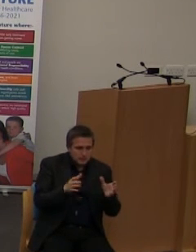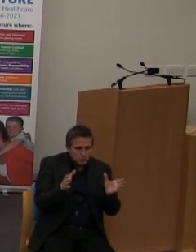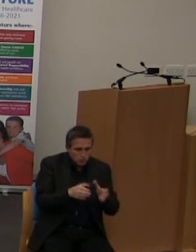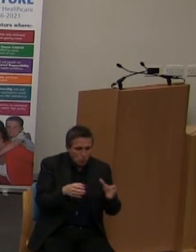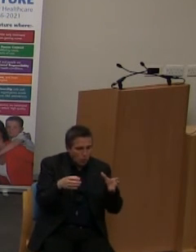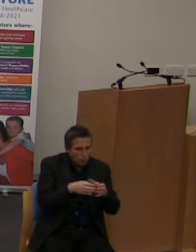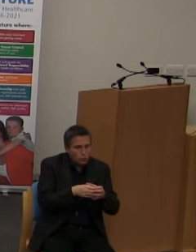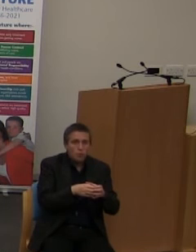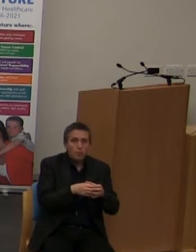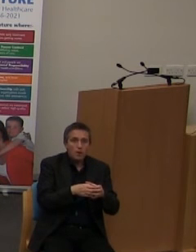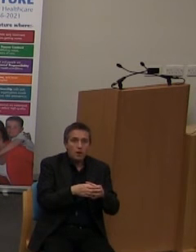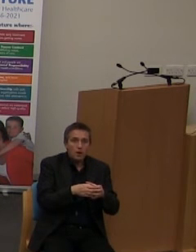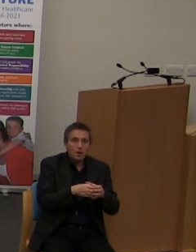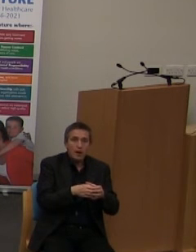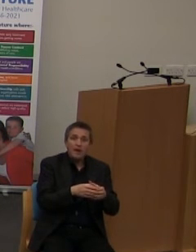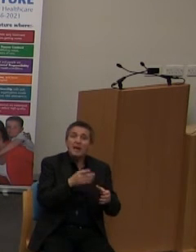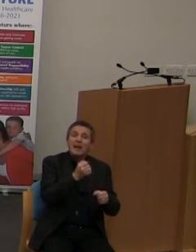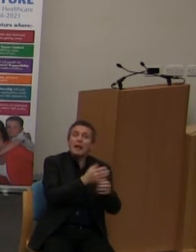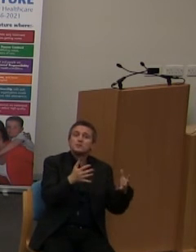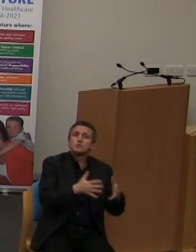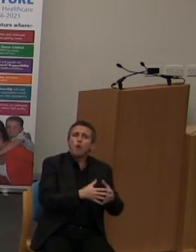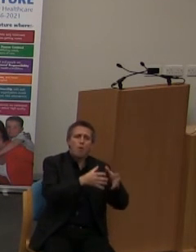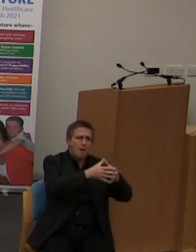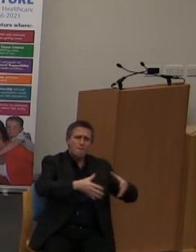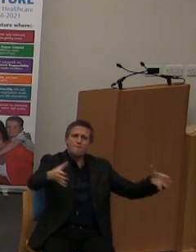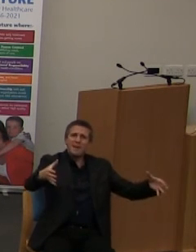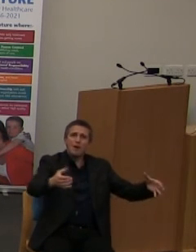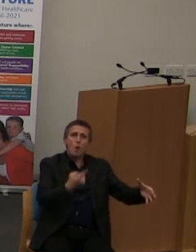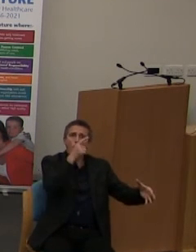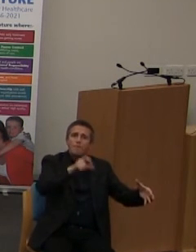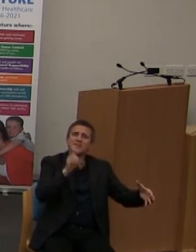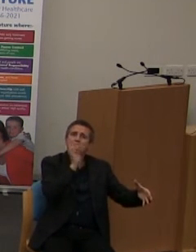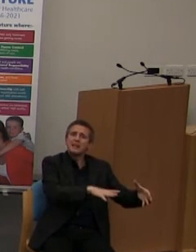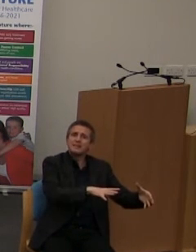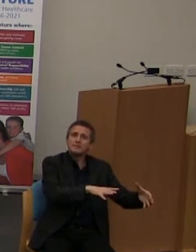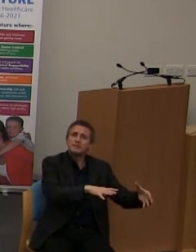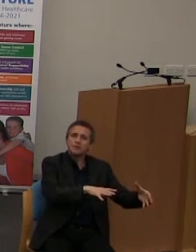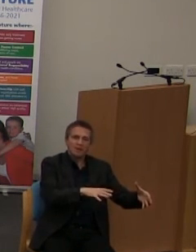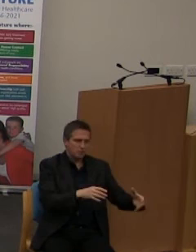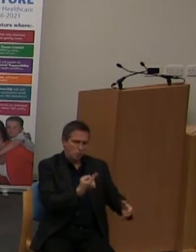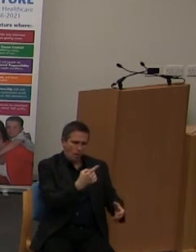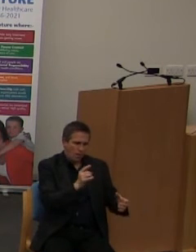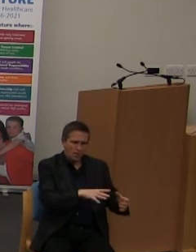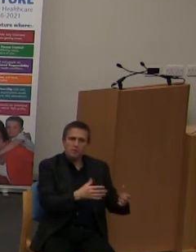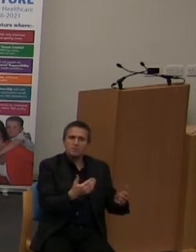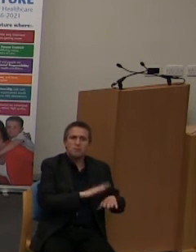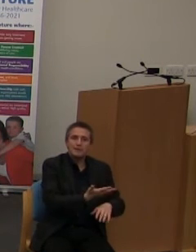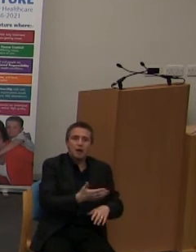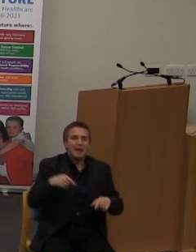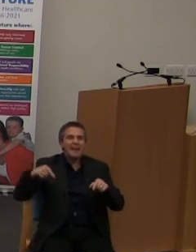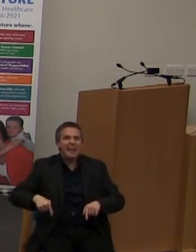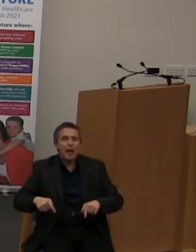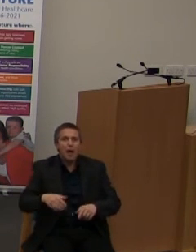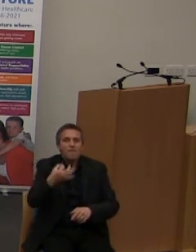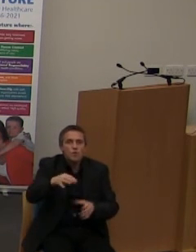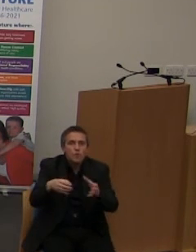know, if one person leaves in Glasgow and they've got 30, then that's not so challenging. If we've only got a smaller number, that does become more vital. However,